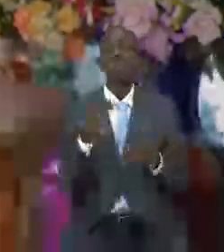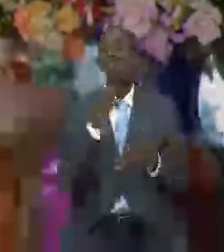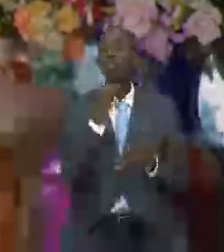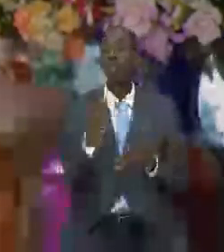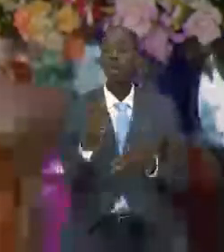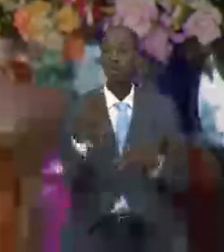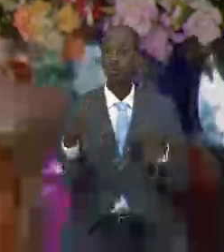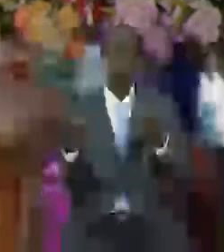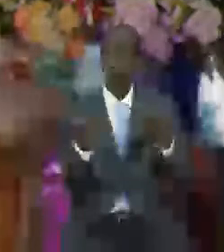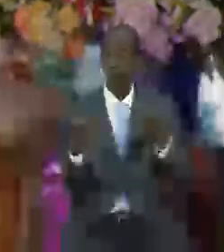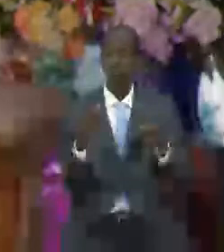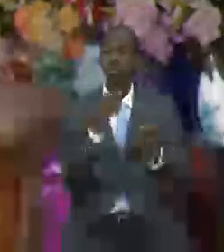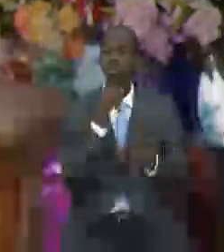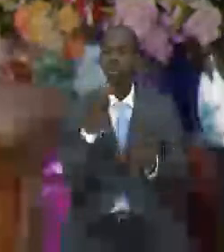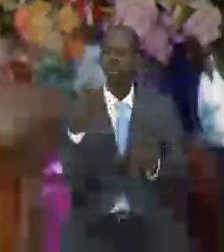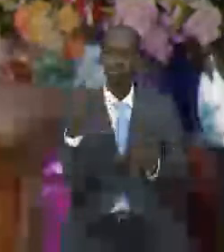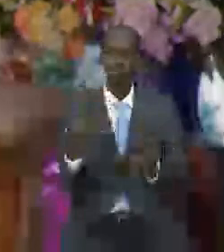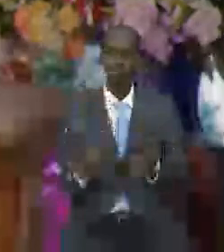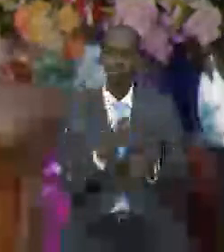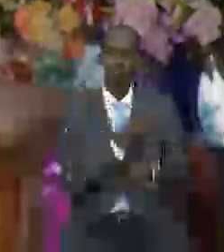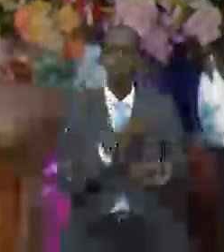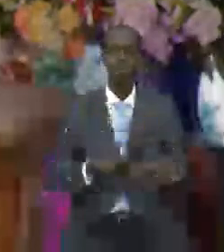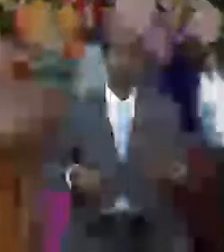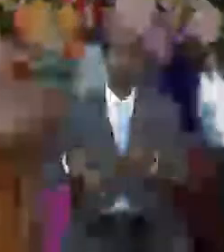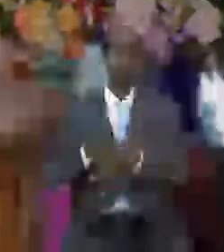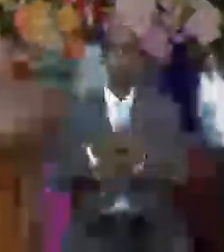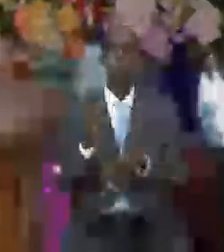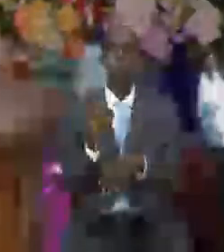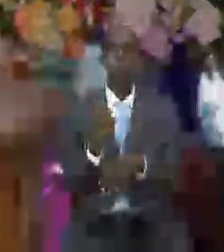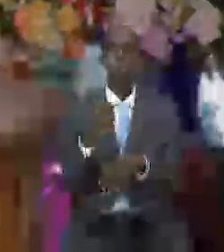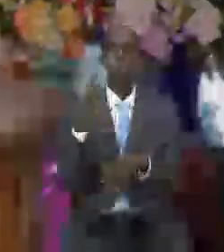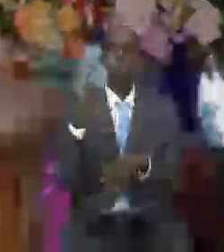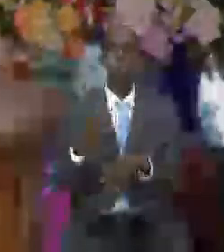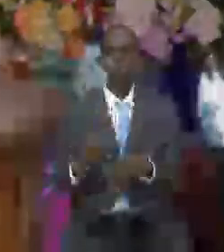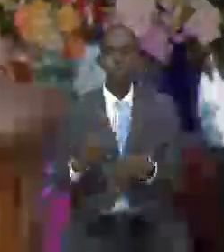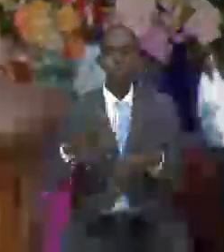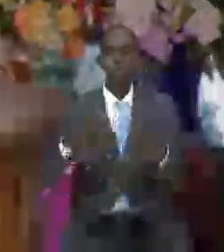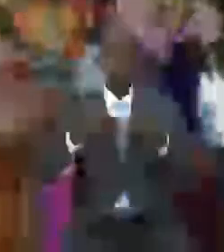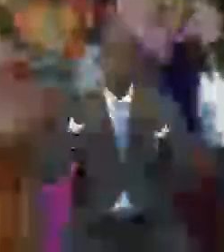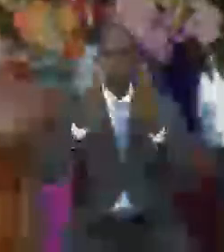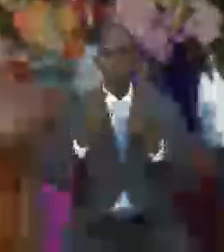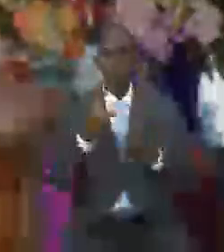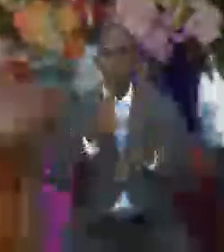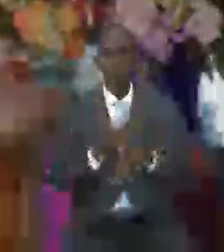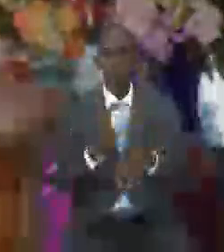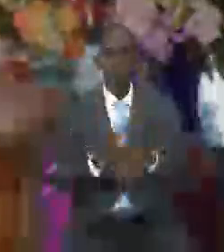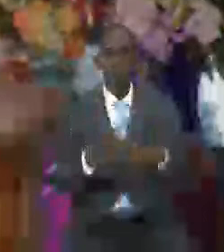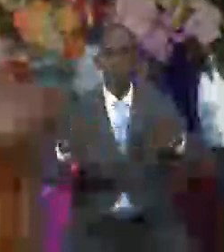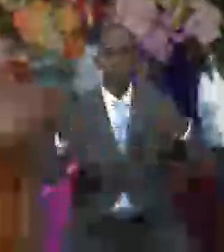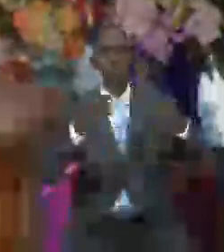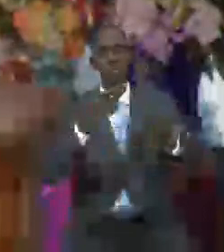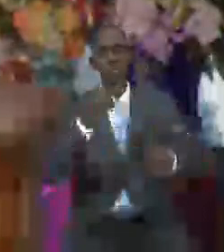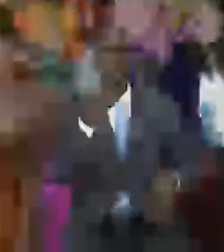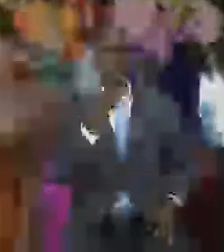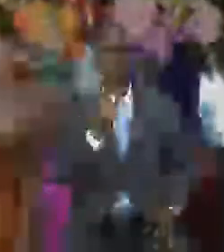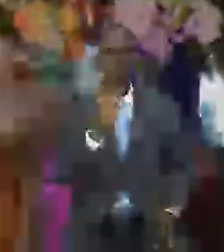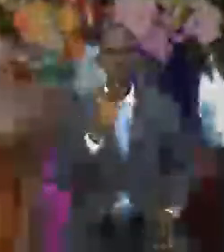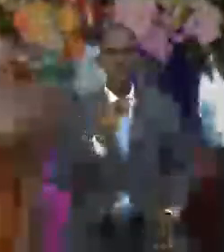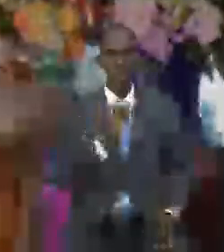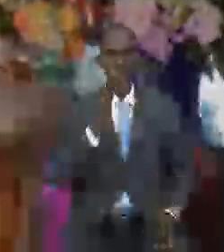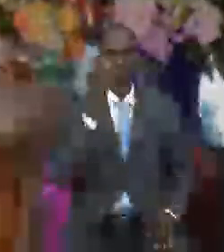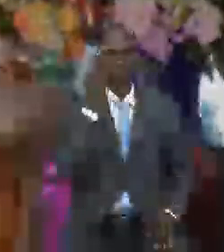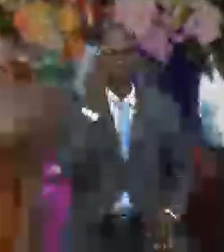the general superintendent, general overseer, founder rules and he says, I know the Bible,